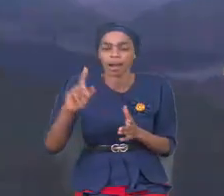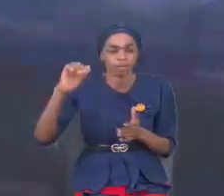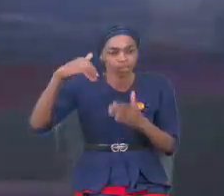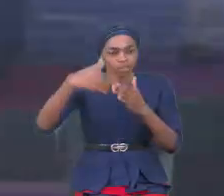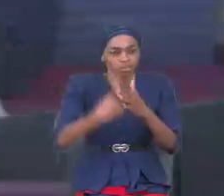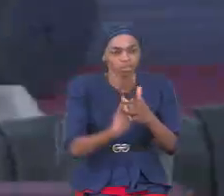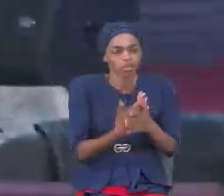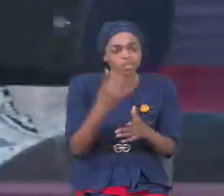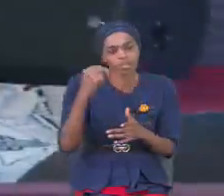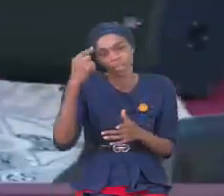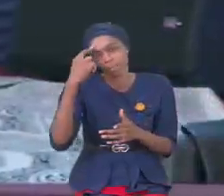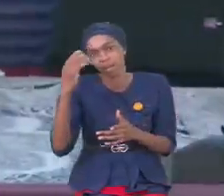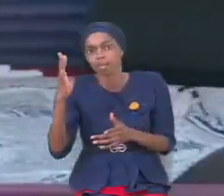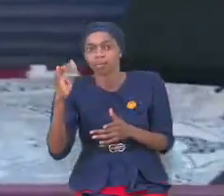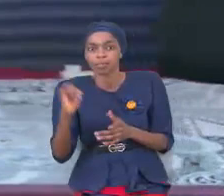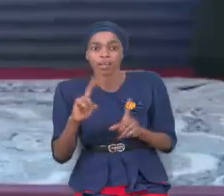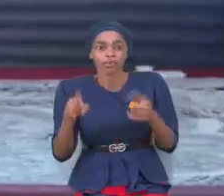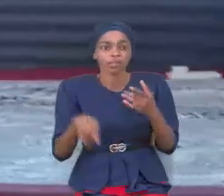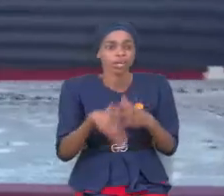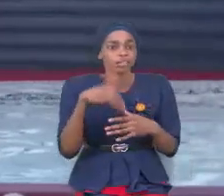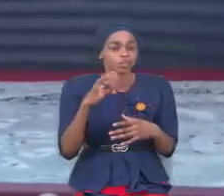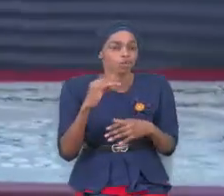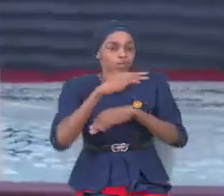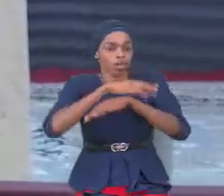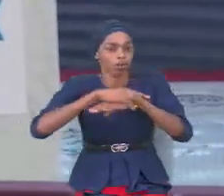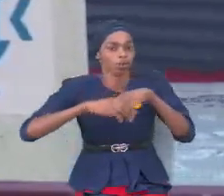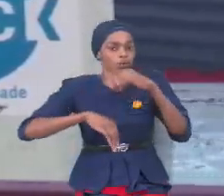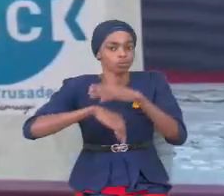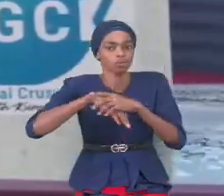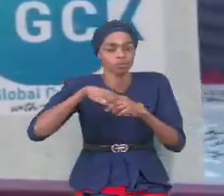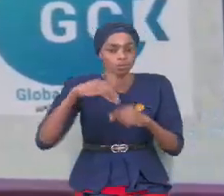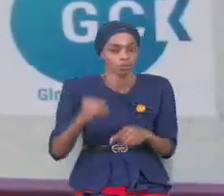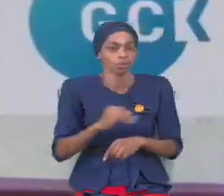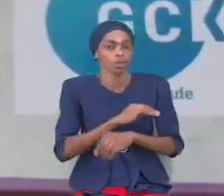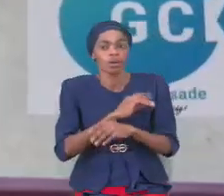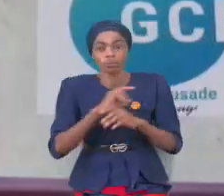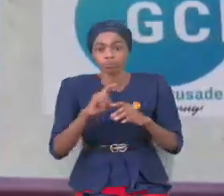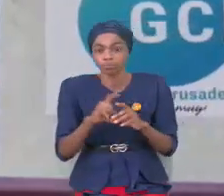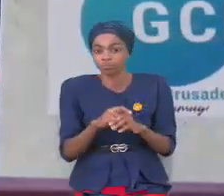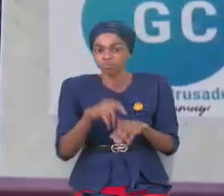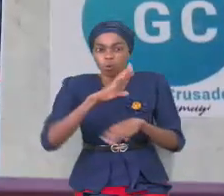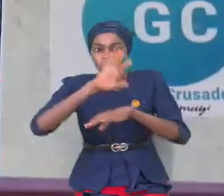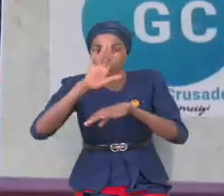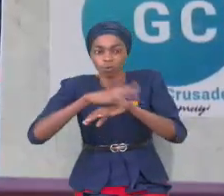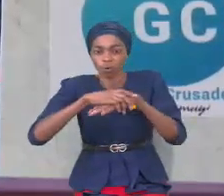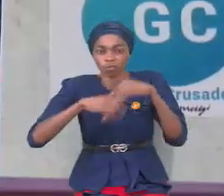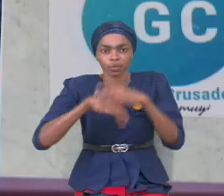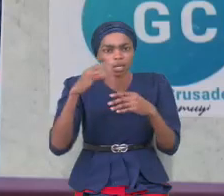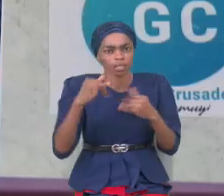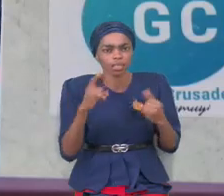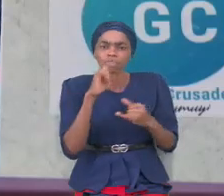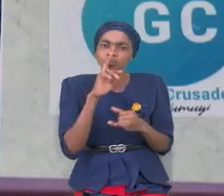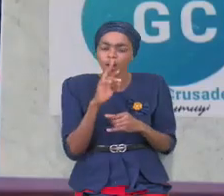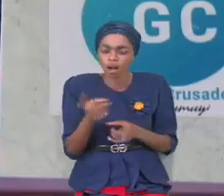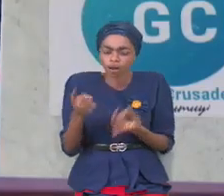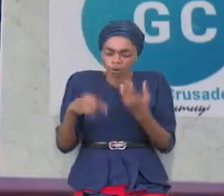I already get acclimatized to that, and then doing something new, and even something you feared and something you said, can